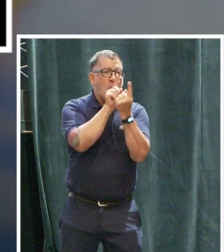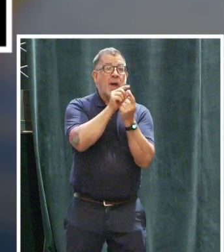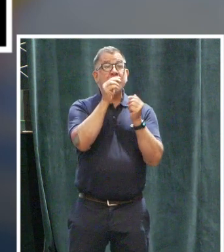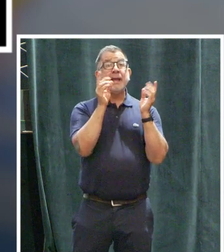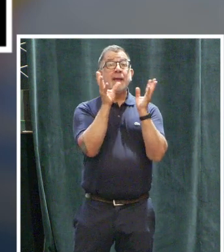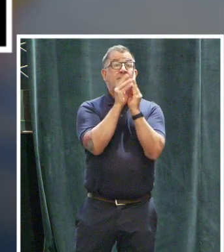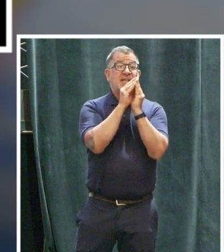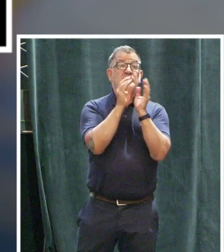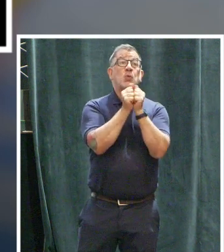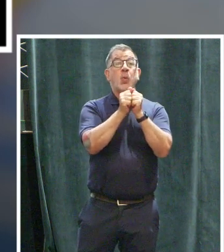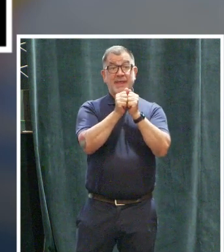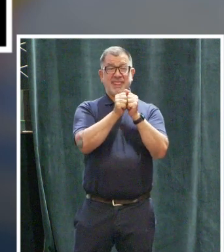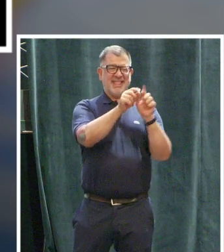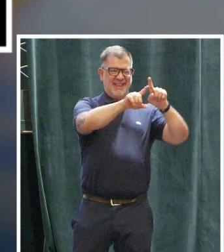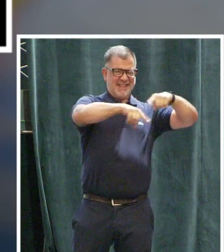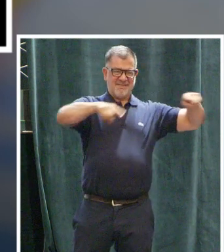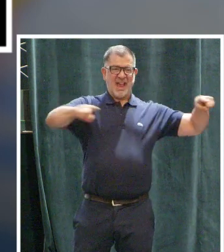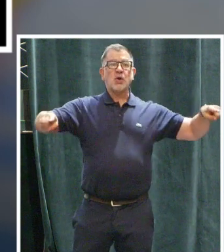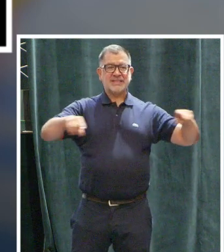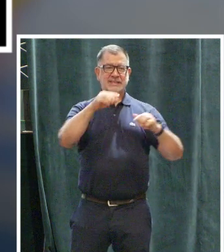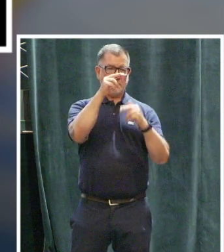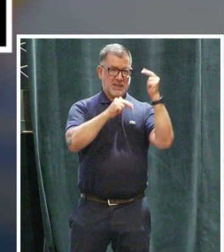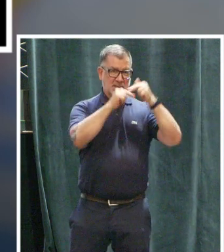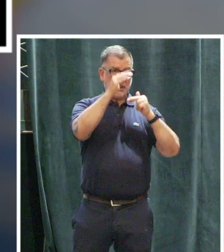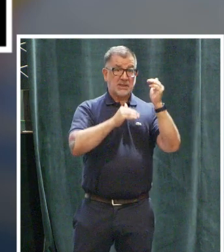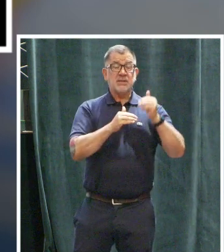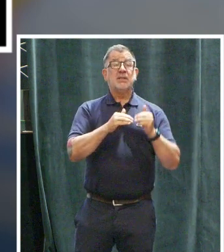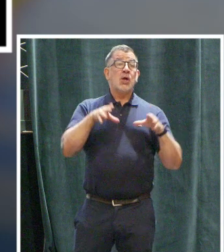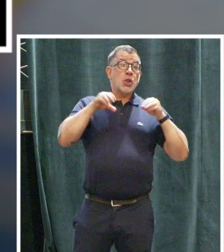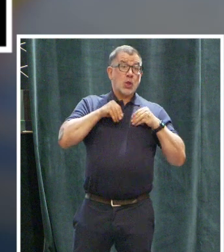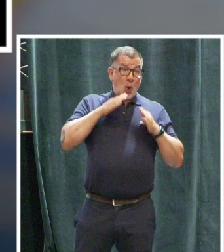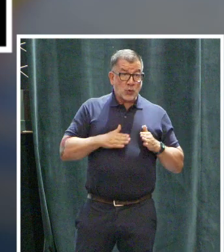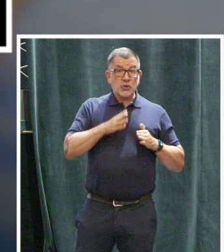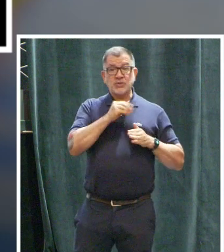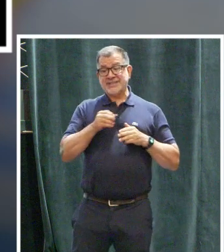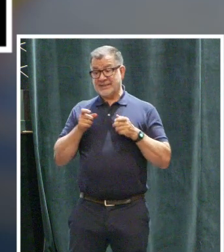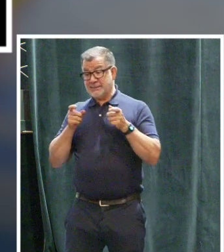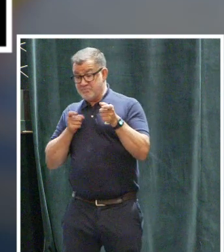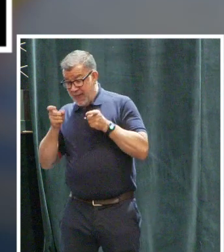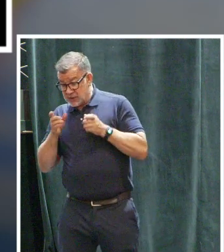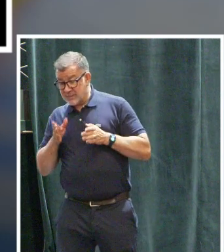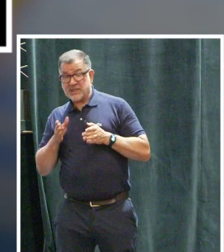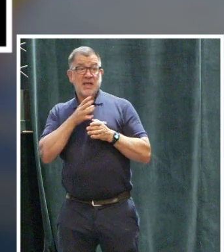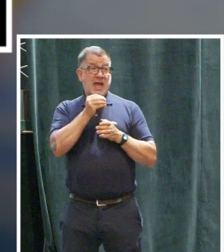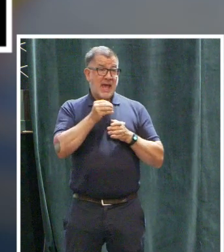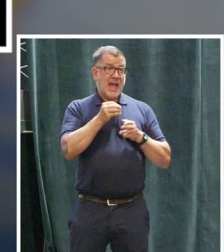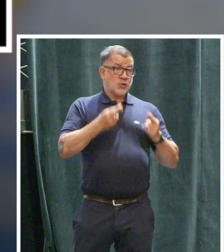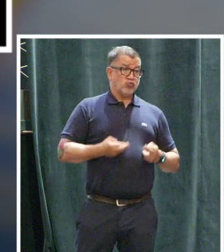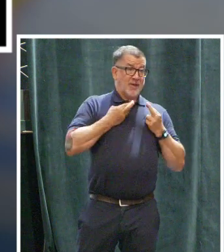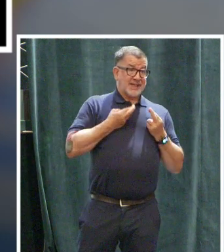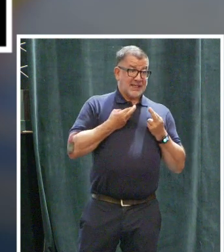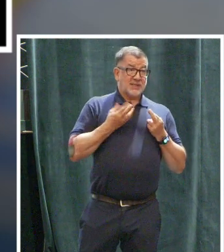buildings, the owners, management, residents,